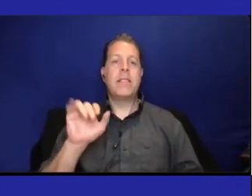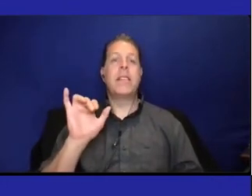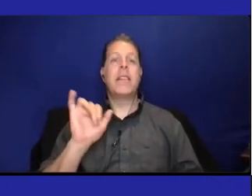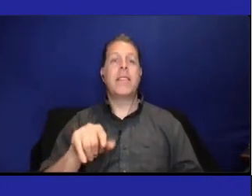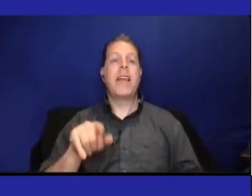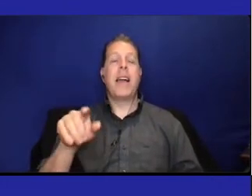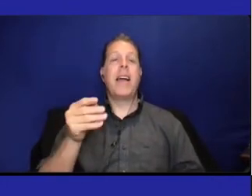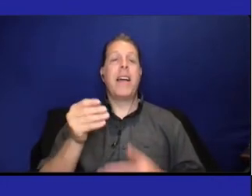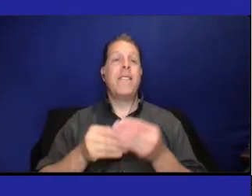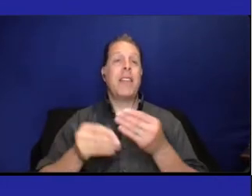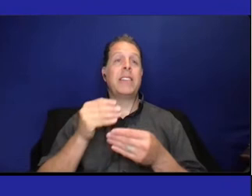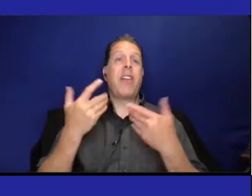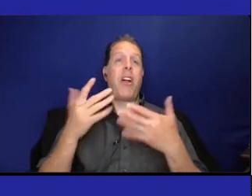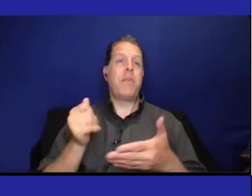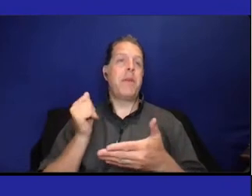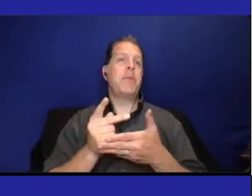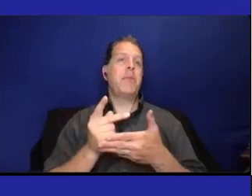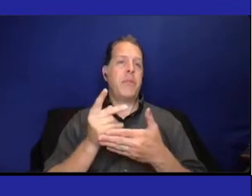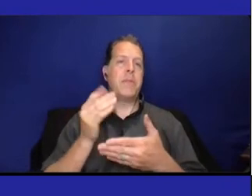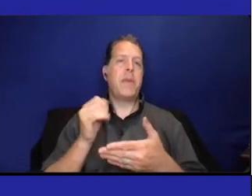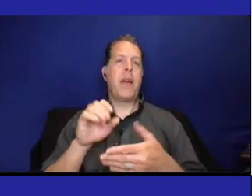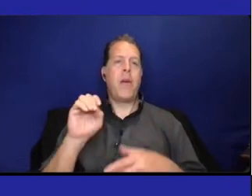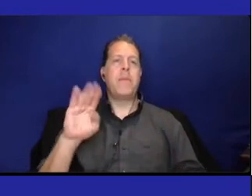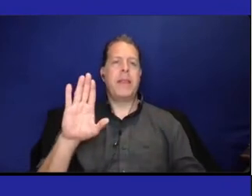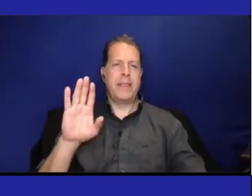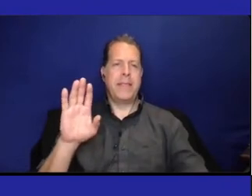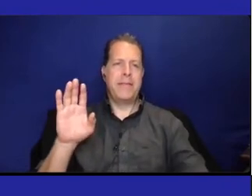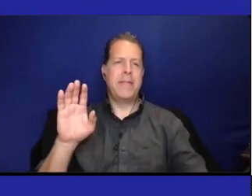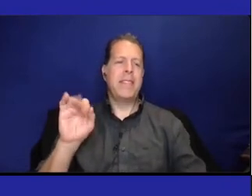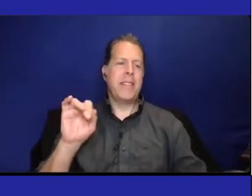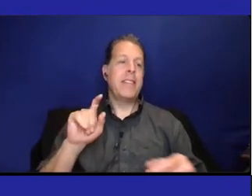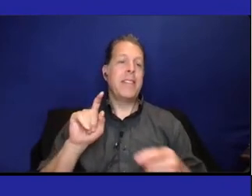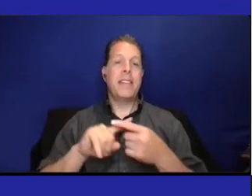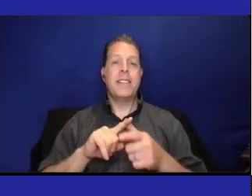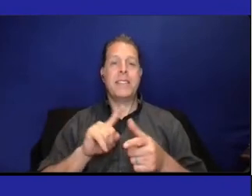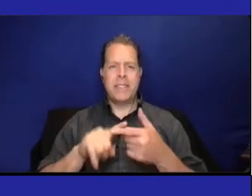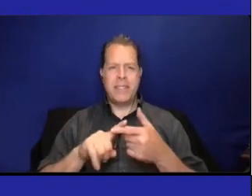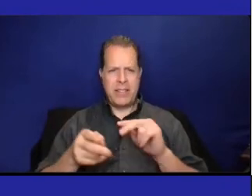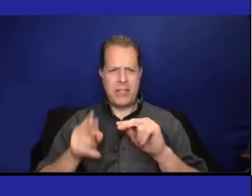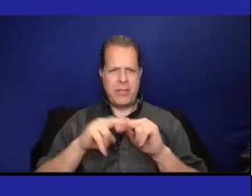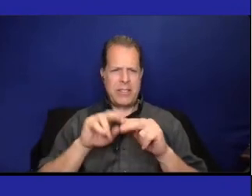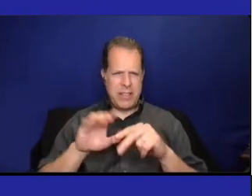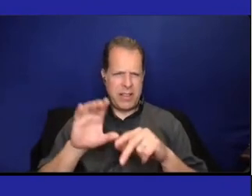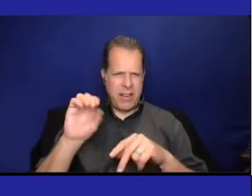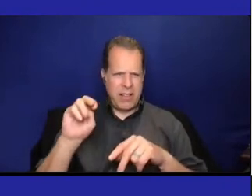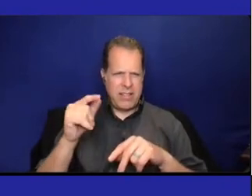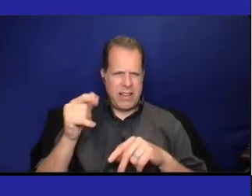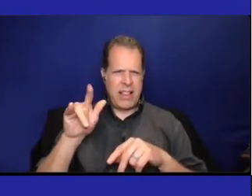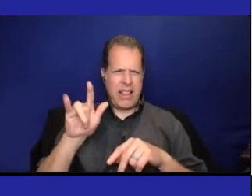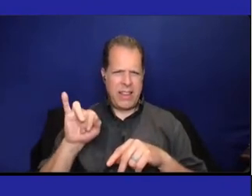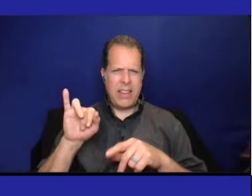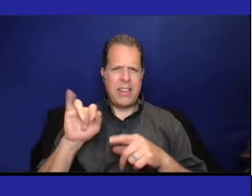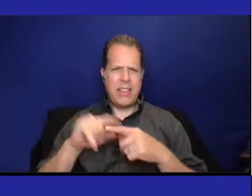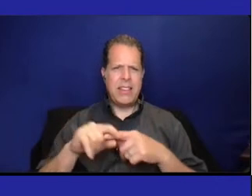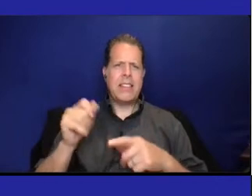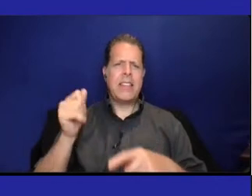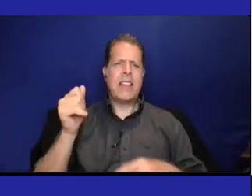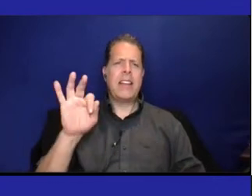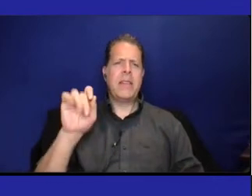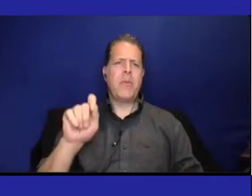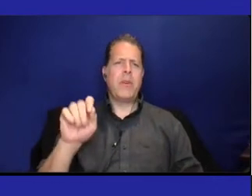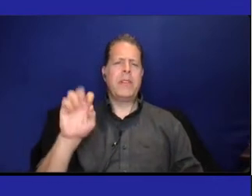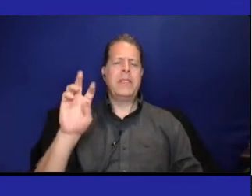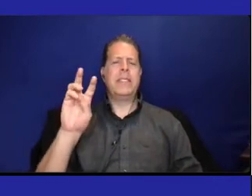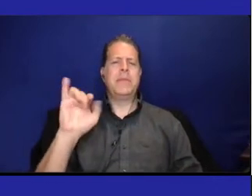already been approved by OMB. And Consigli's increase in funding allocation is $19.6 million, and also a